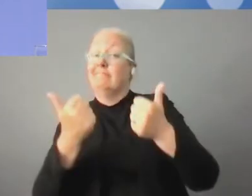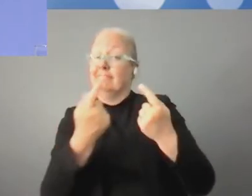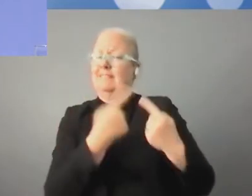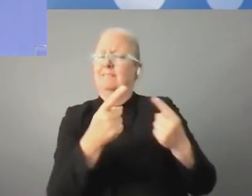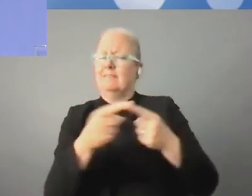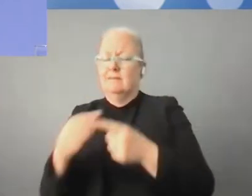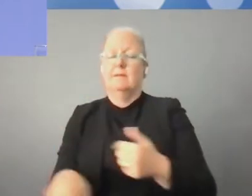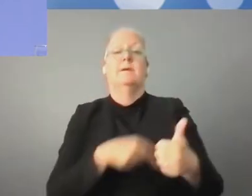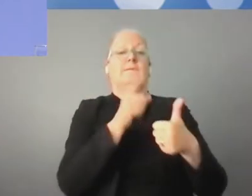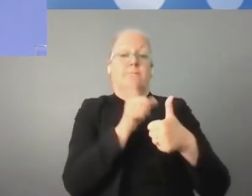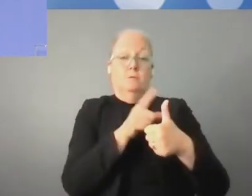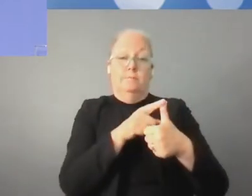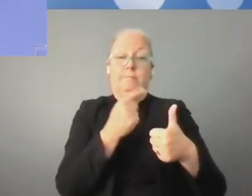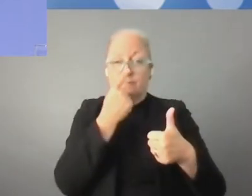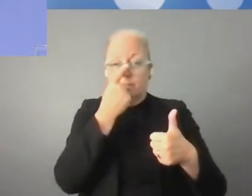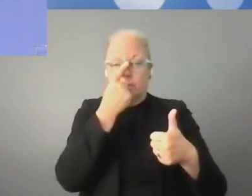foreign